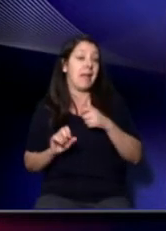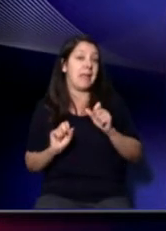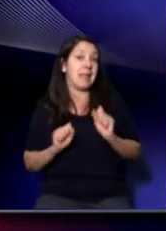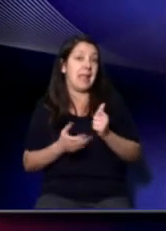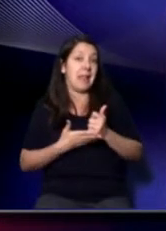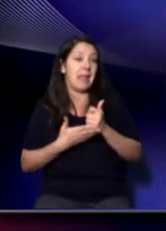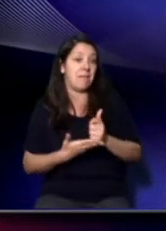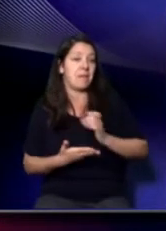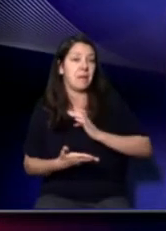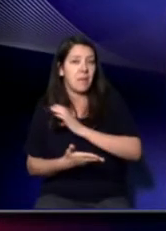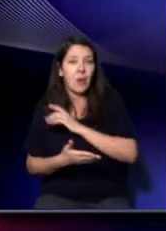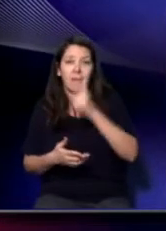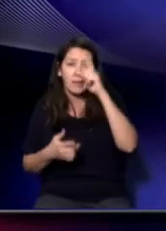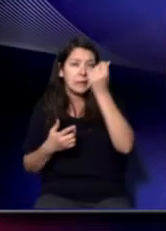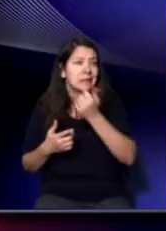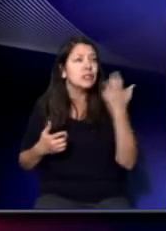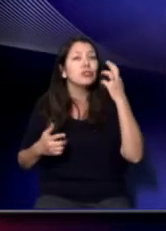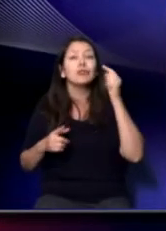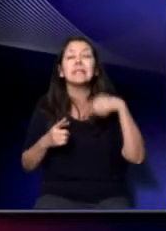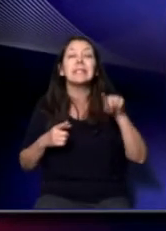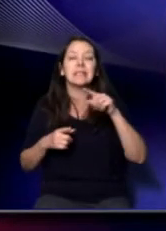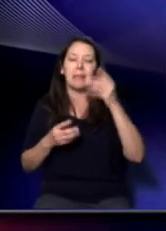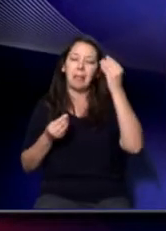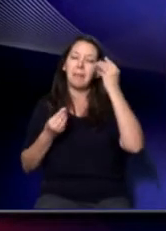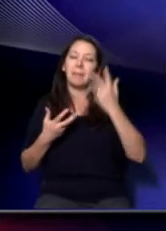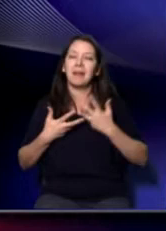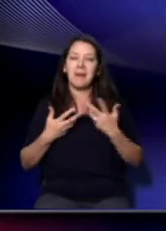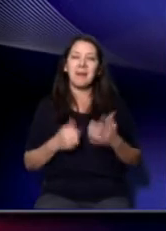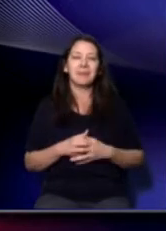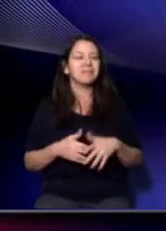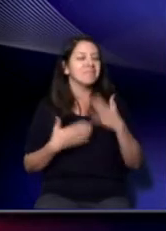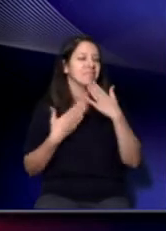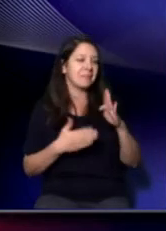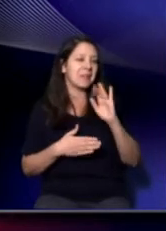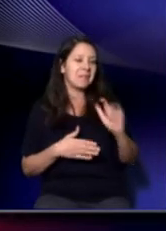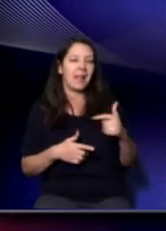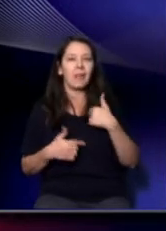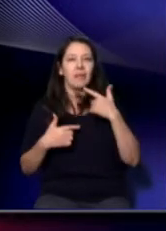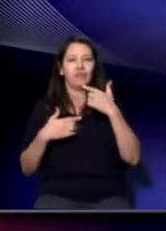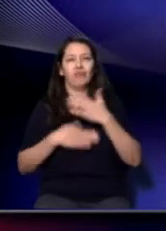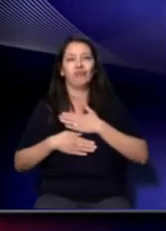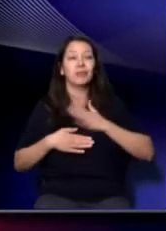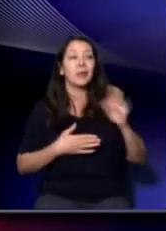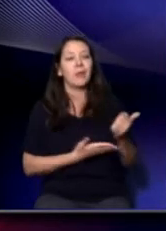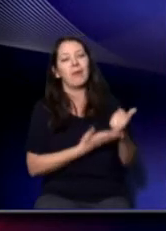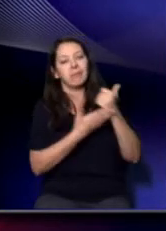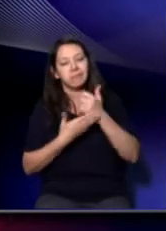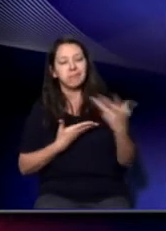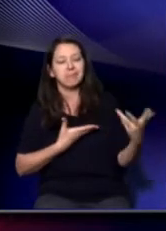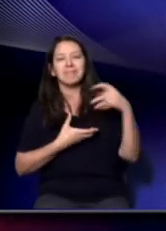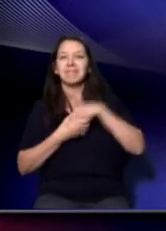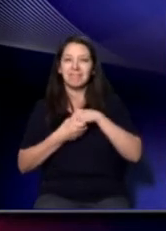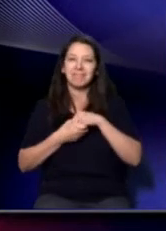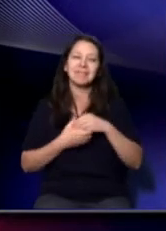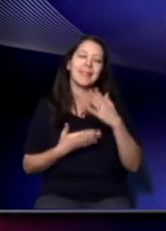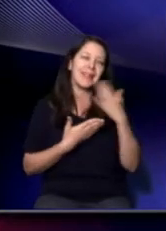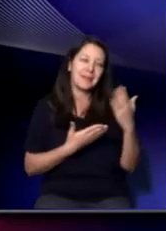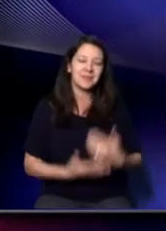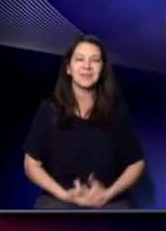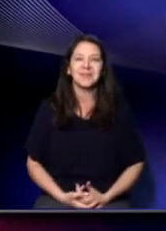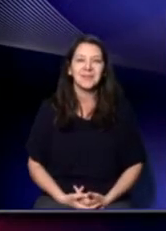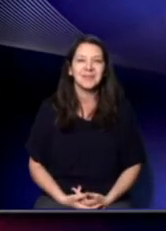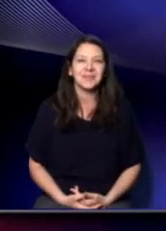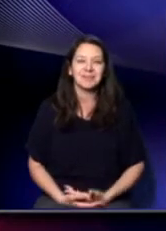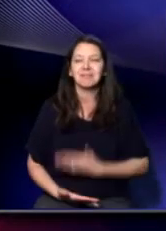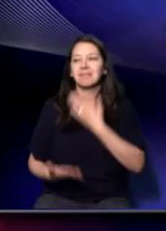in hoc basis, please let me know. Thank you, Bill. We very much appreciate your contribution and your offering. Thank